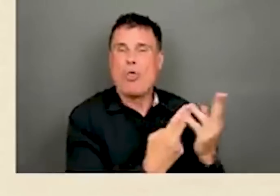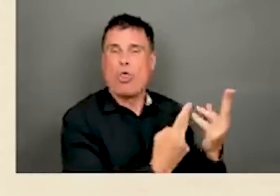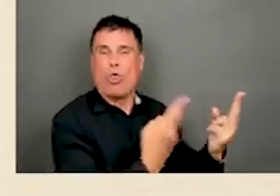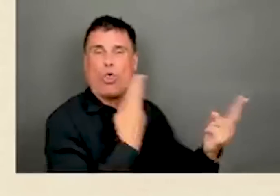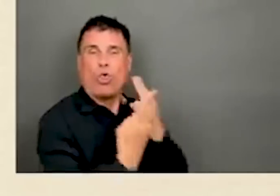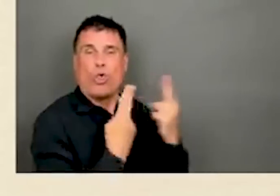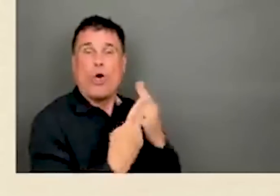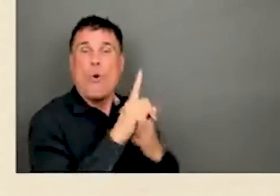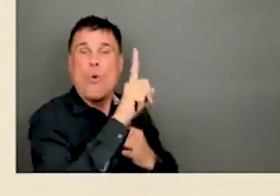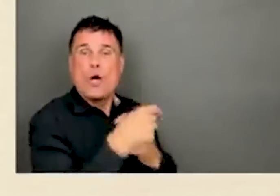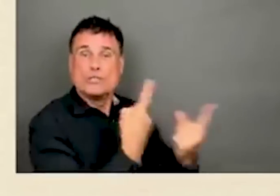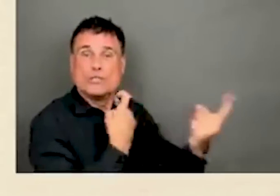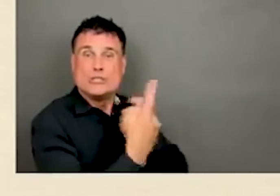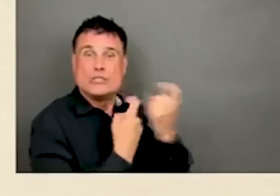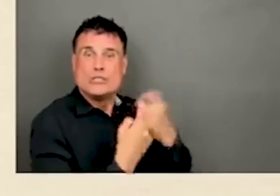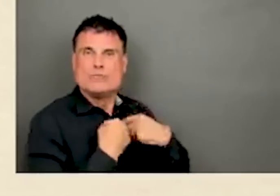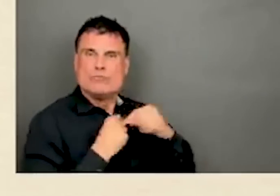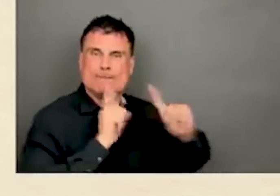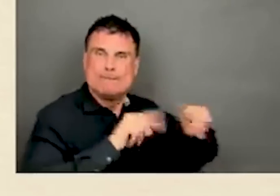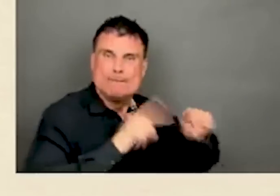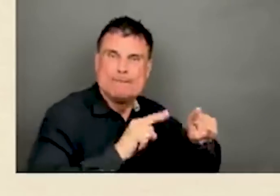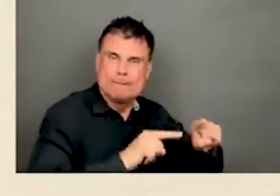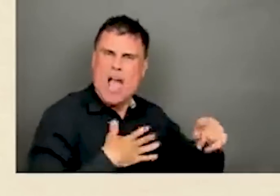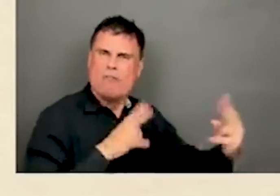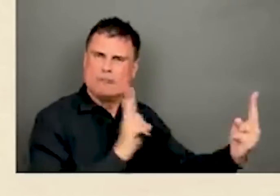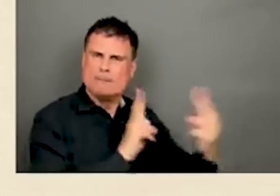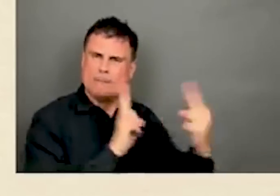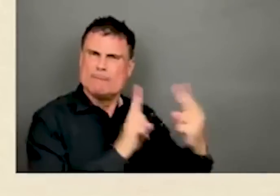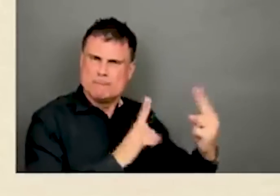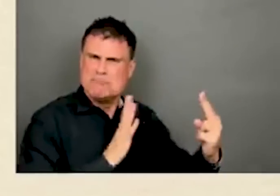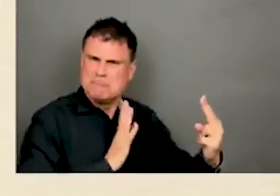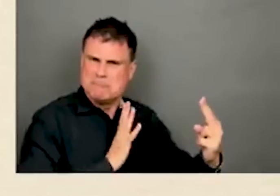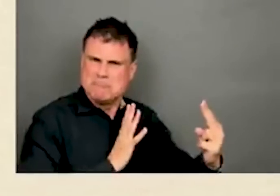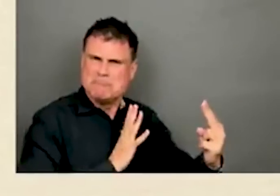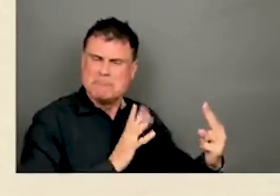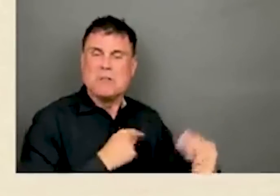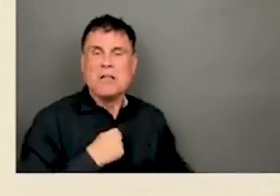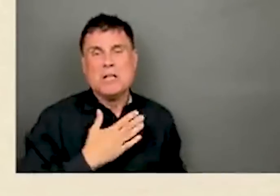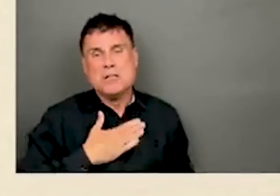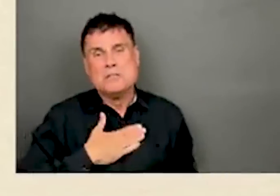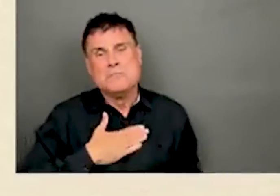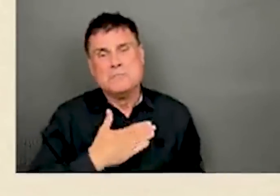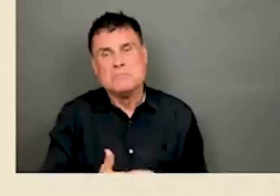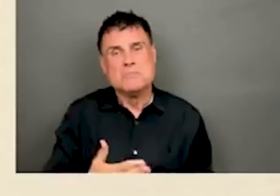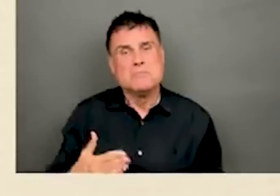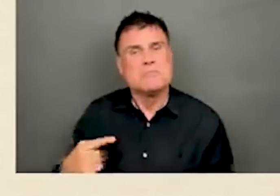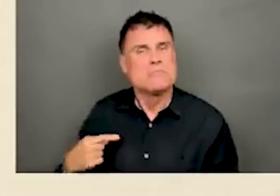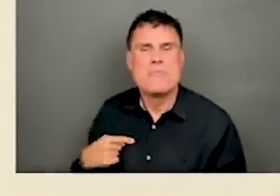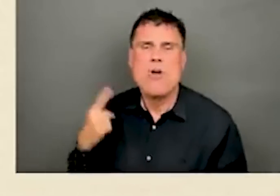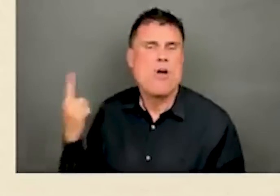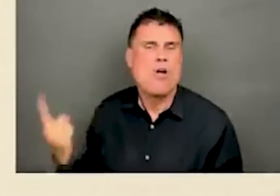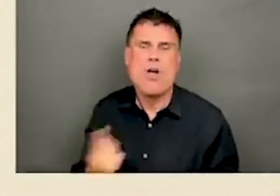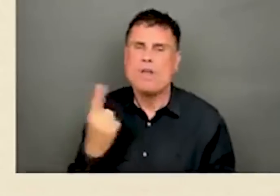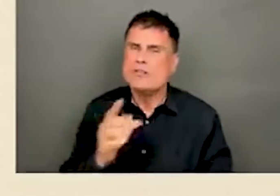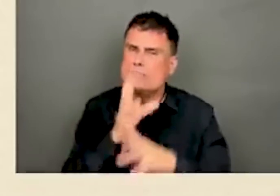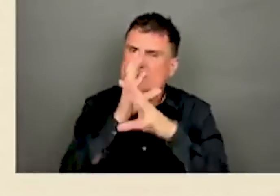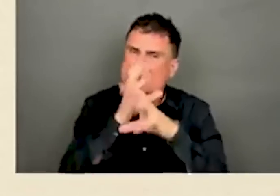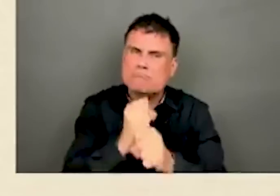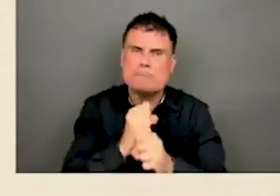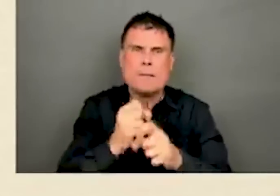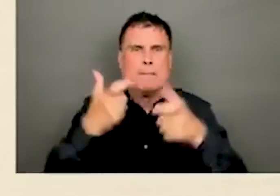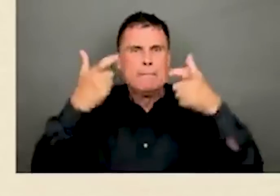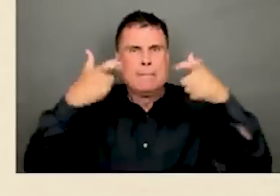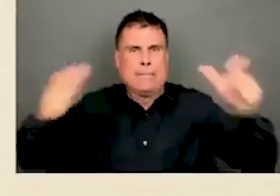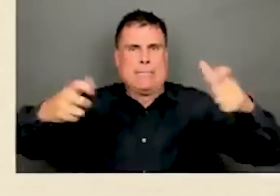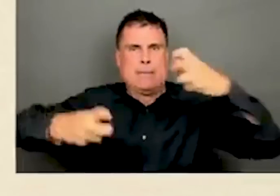partisanship. But I do have to confess that I have always been more interested in big problems and how can we solve them. Before I got involved